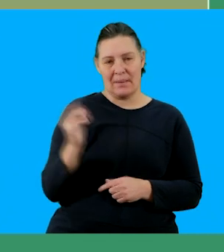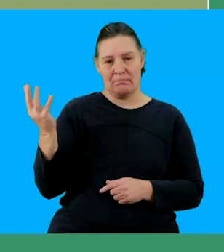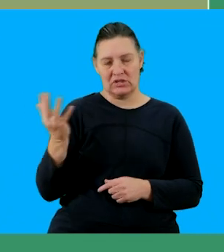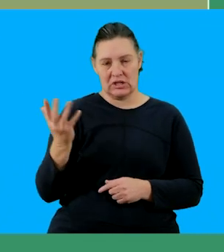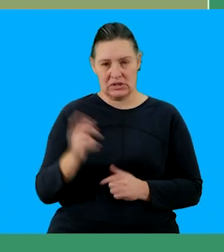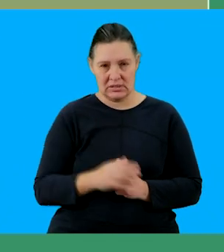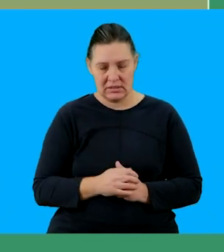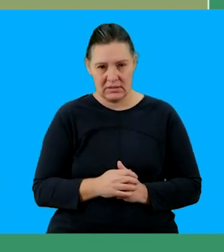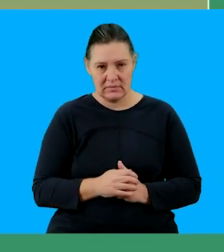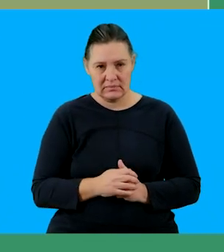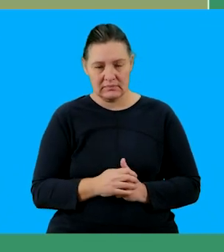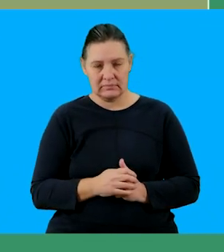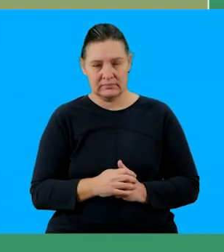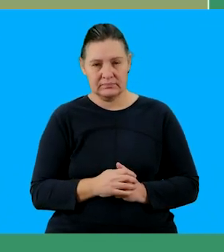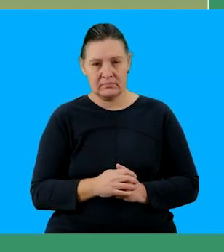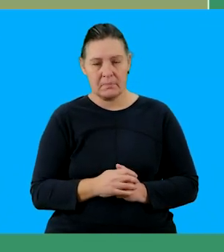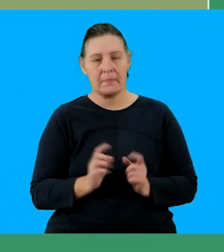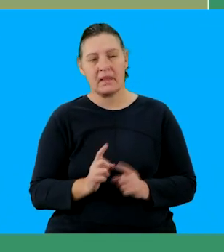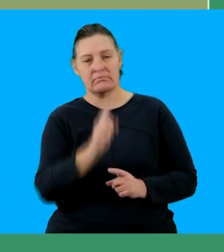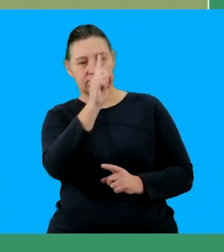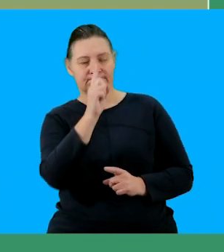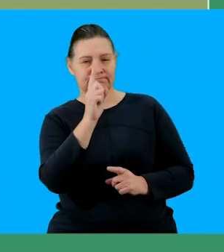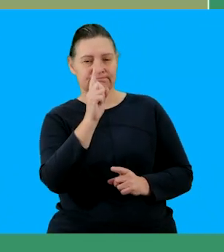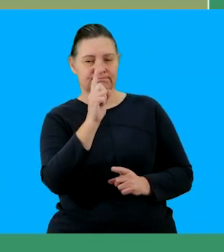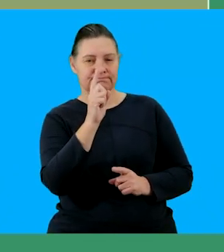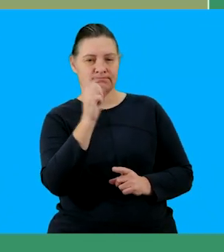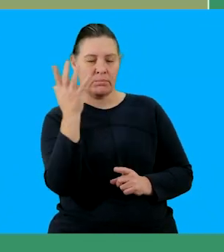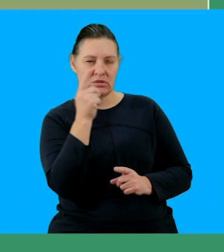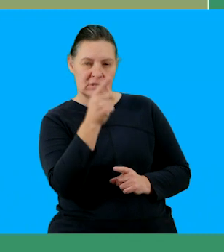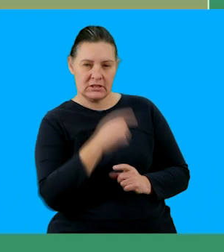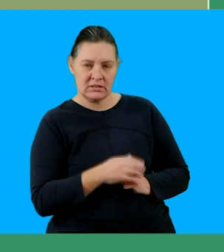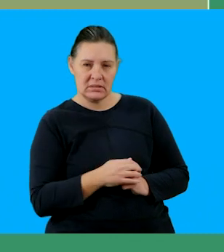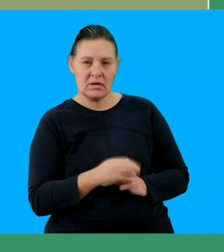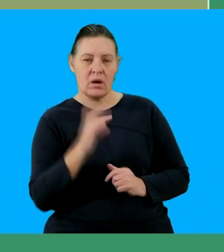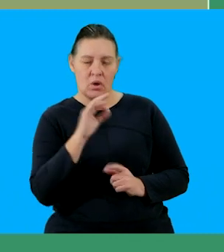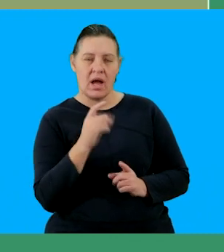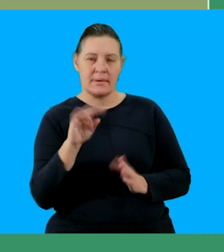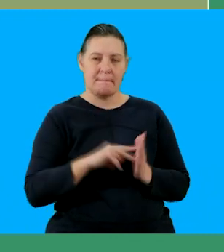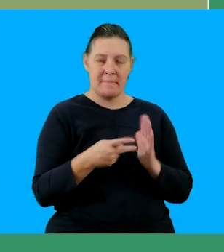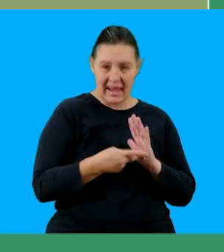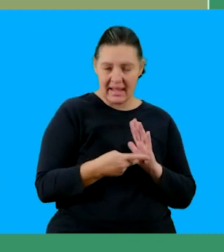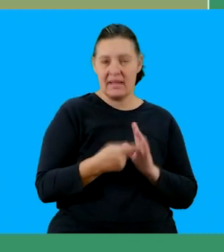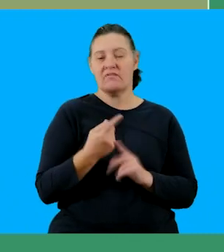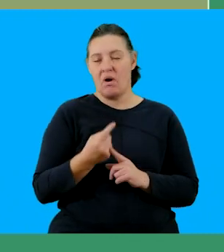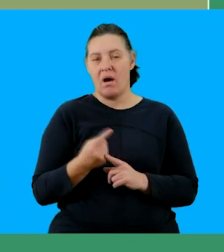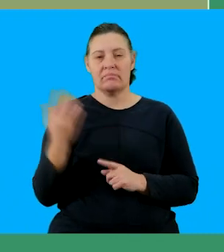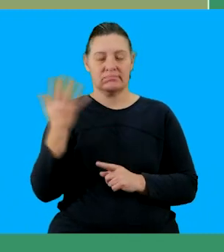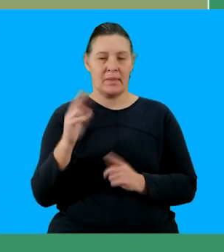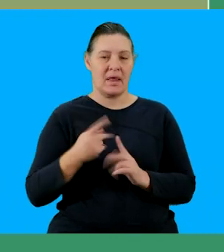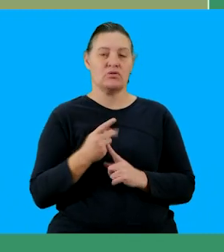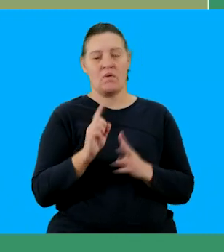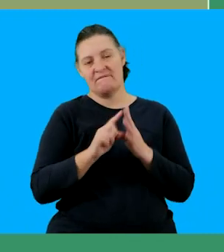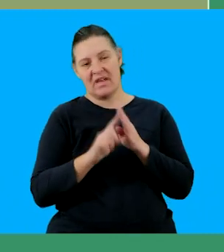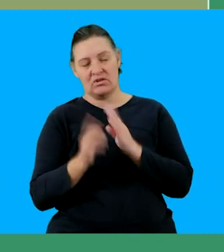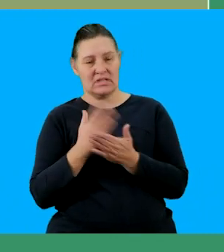her presentation. Let's go back to the presentation. Claudia is planning on presenting her